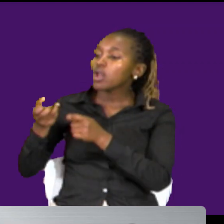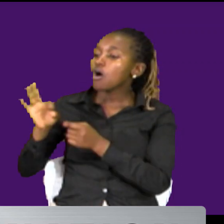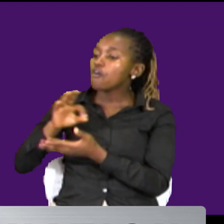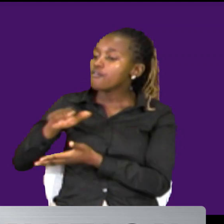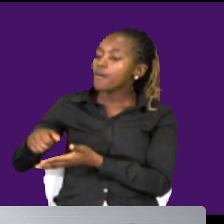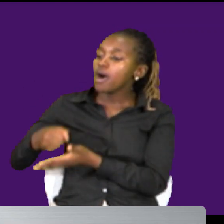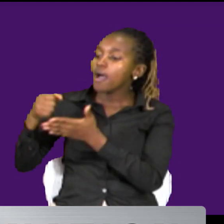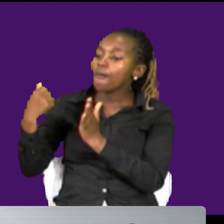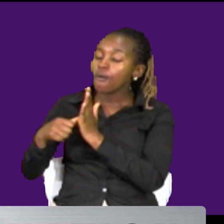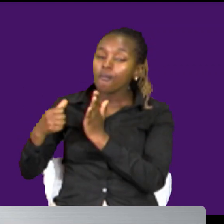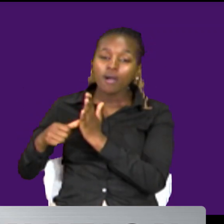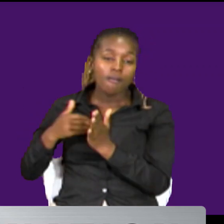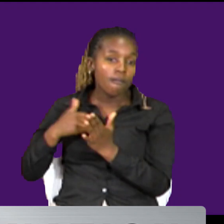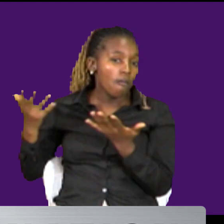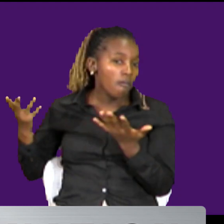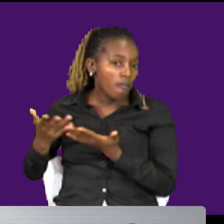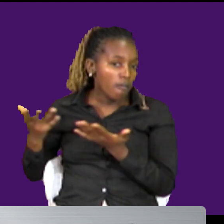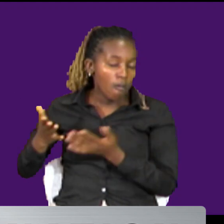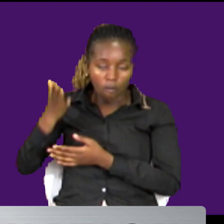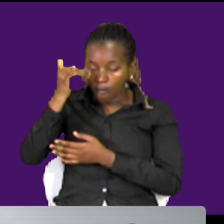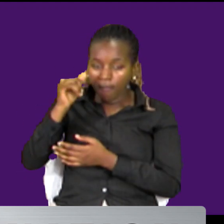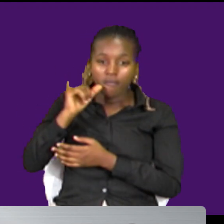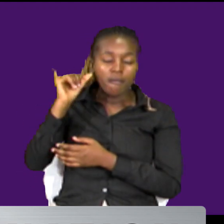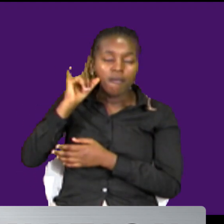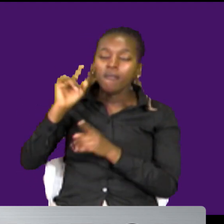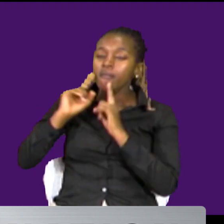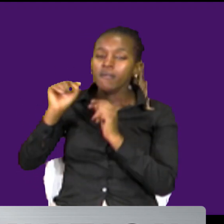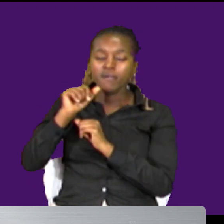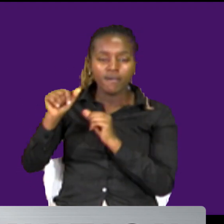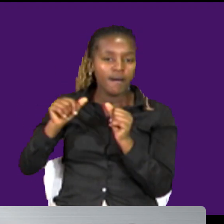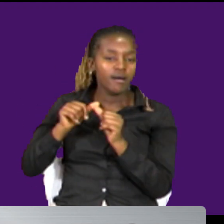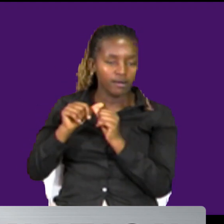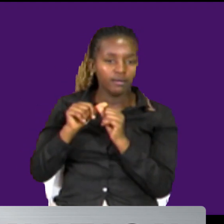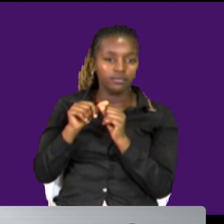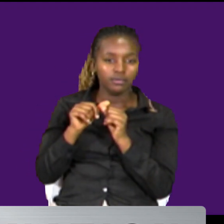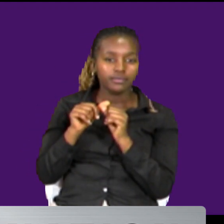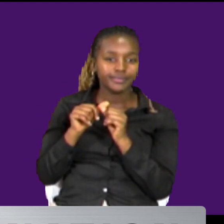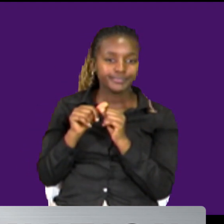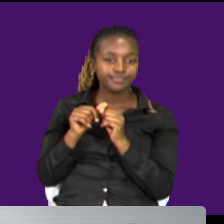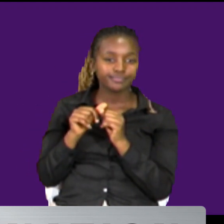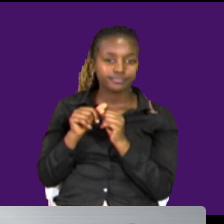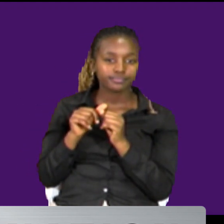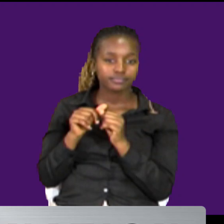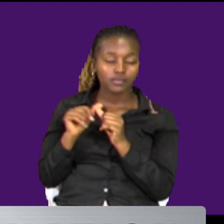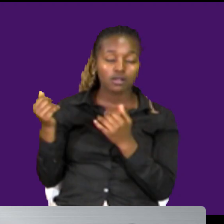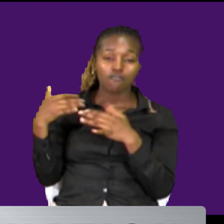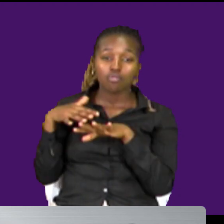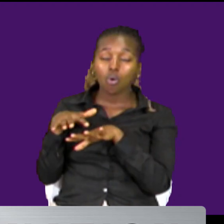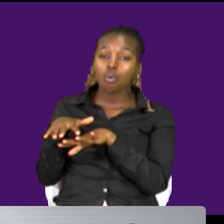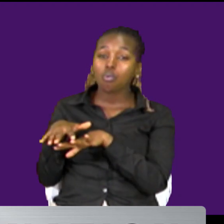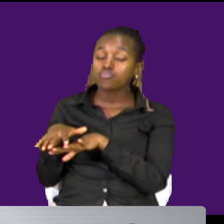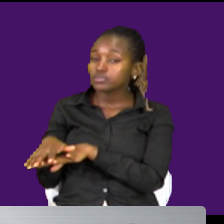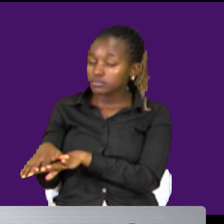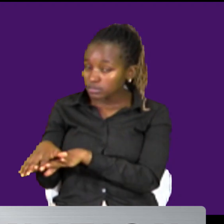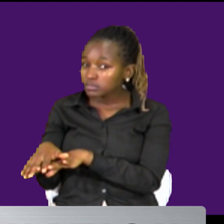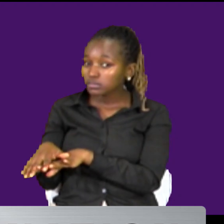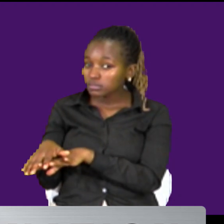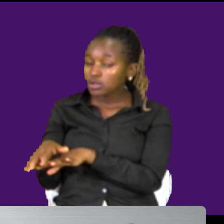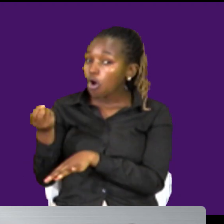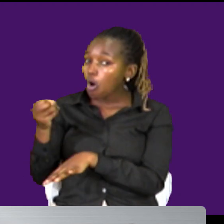Because yesterday she spoke very seriously about flaws in